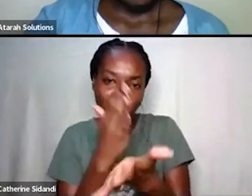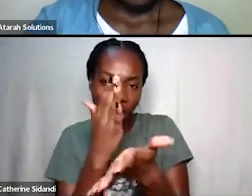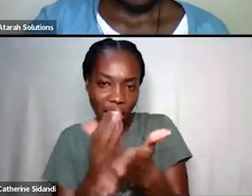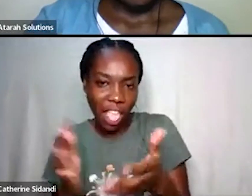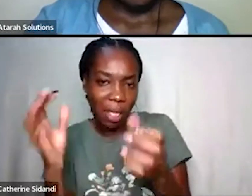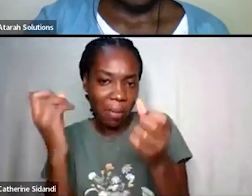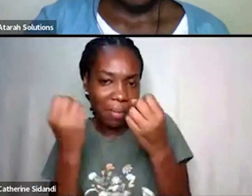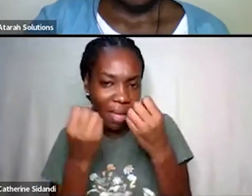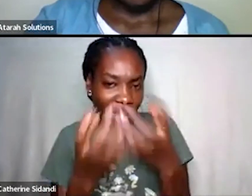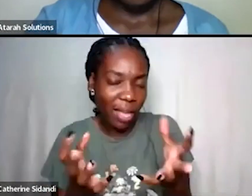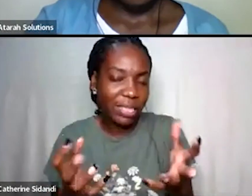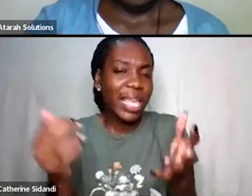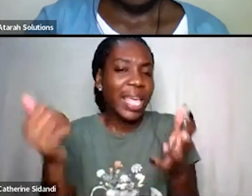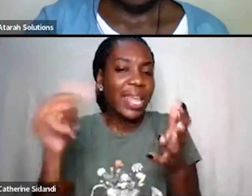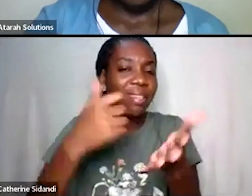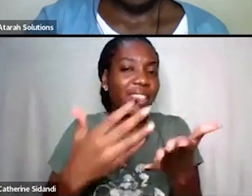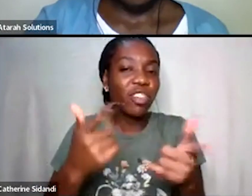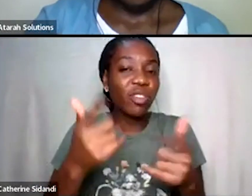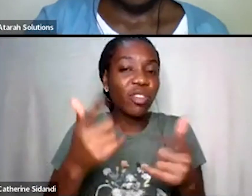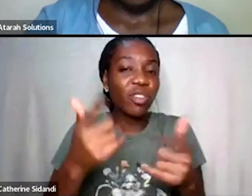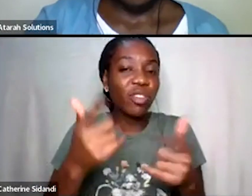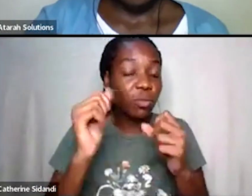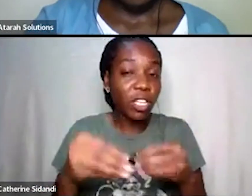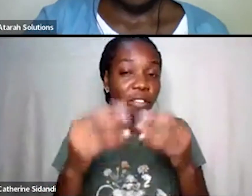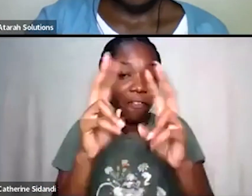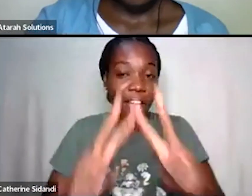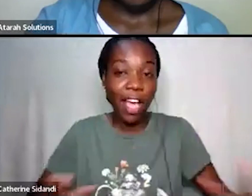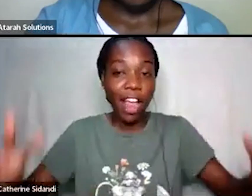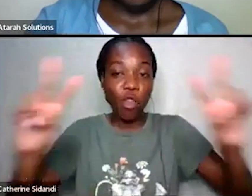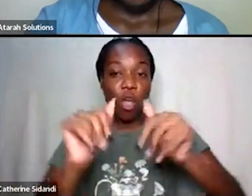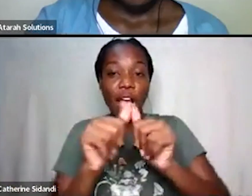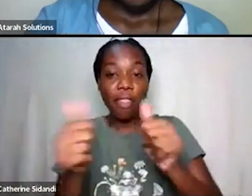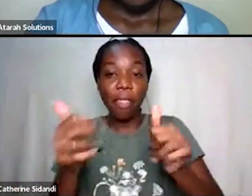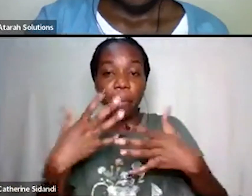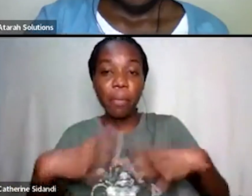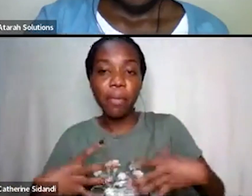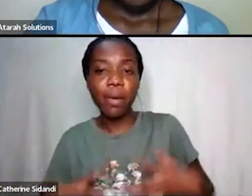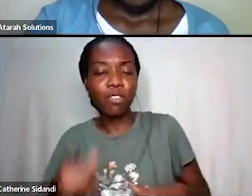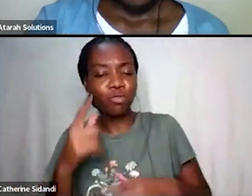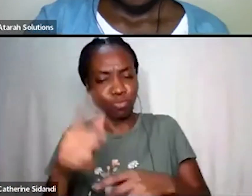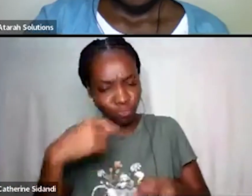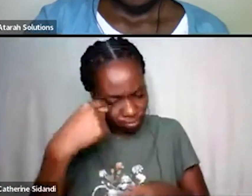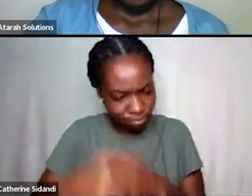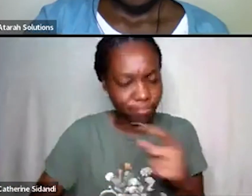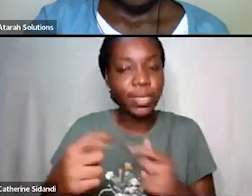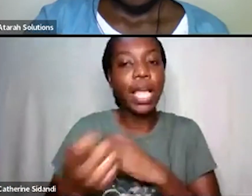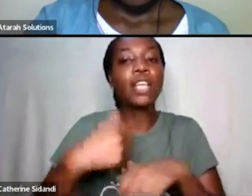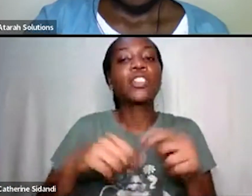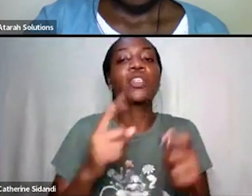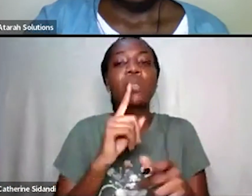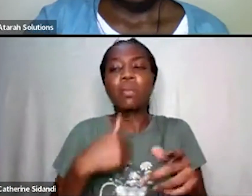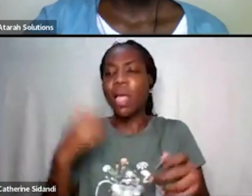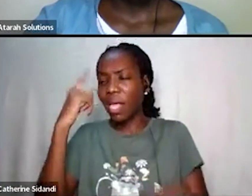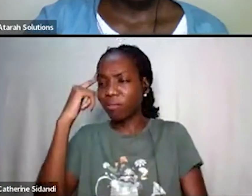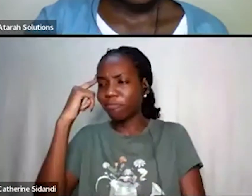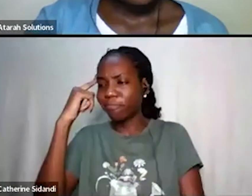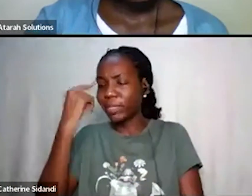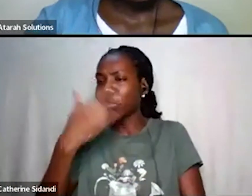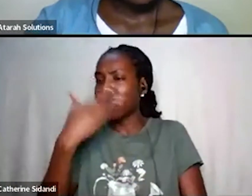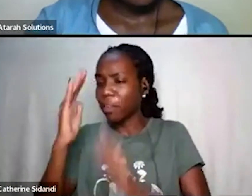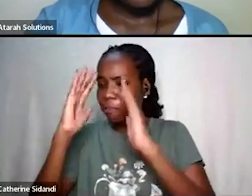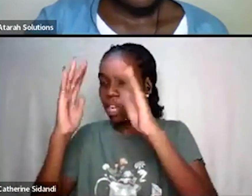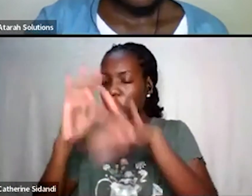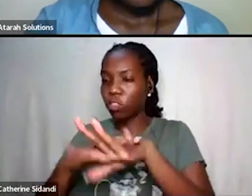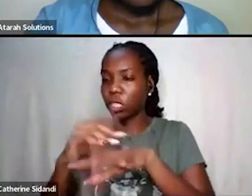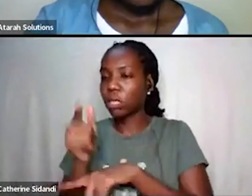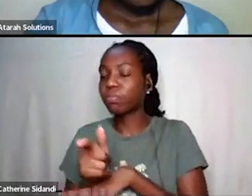you think you can give value to others, you just go ahead and do it. I said, I think I need to focus on this. And I